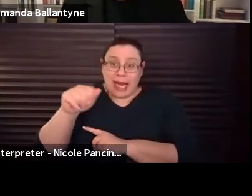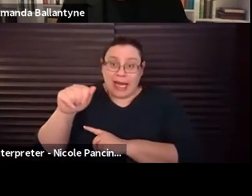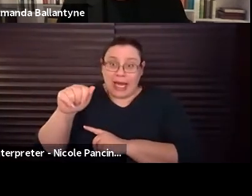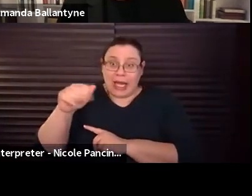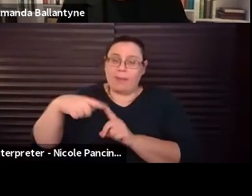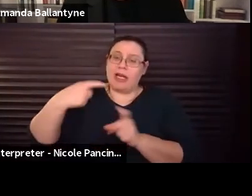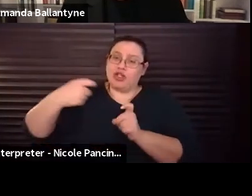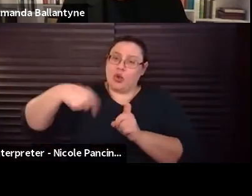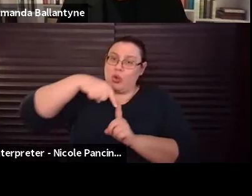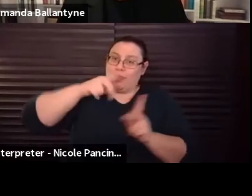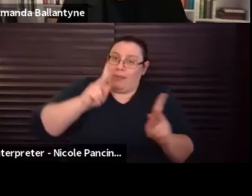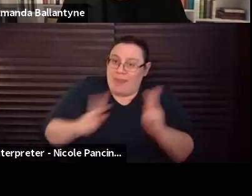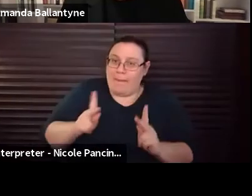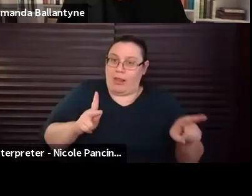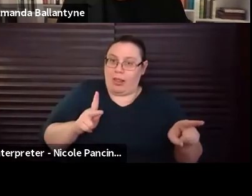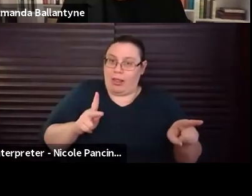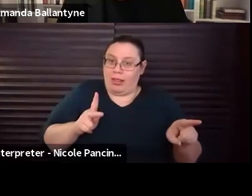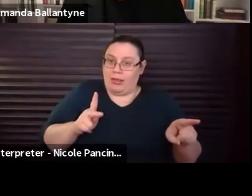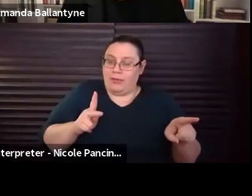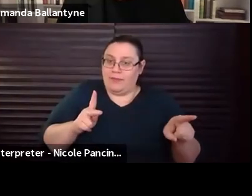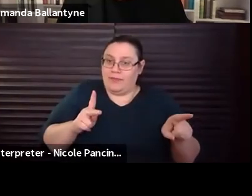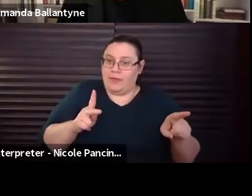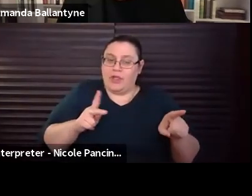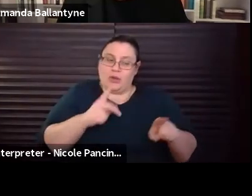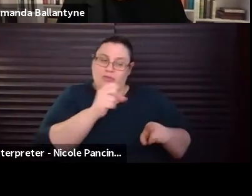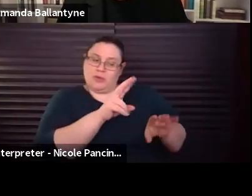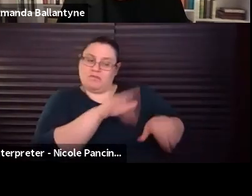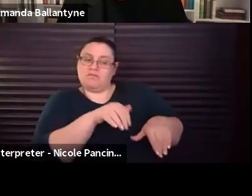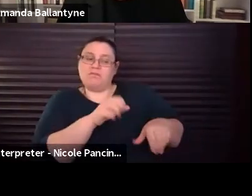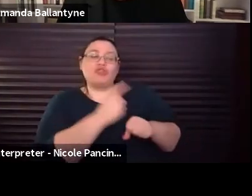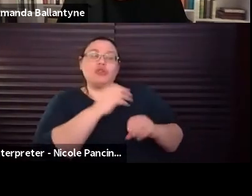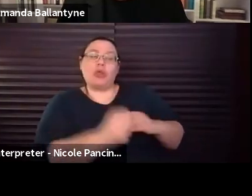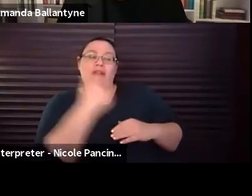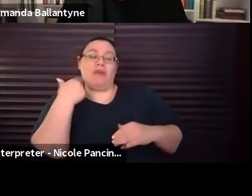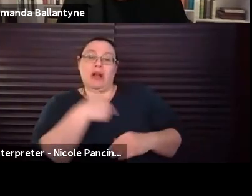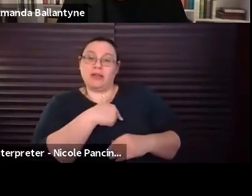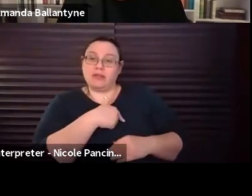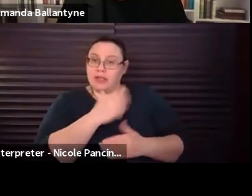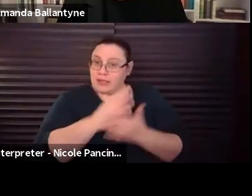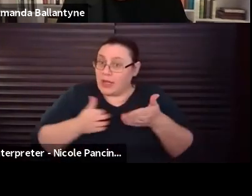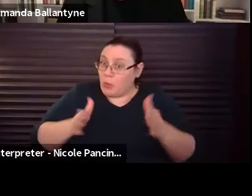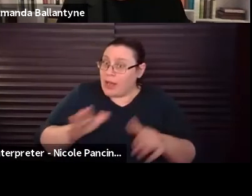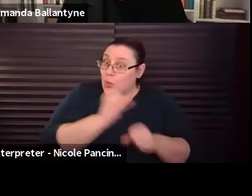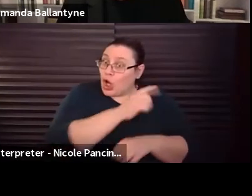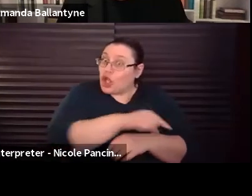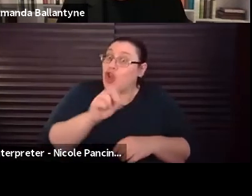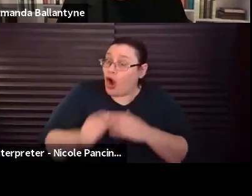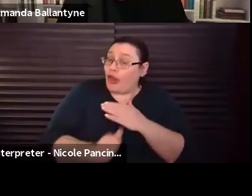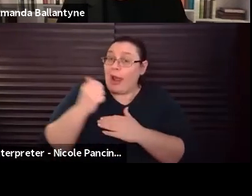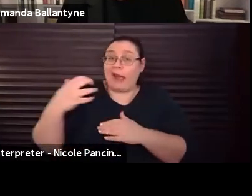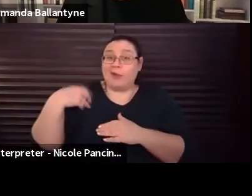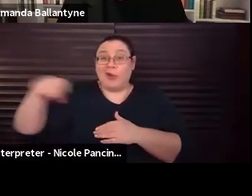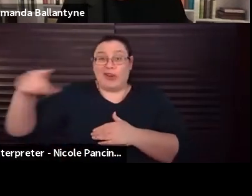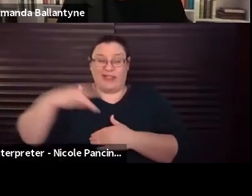them as a people to make sure that they're not a threat. And in some ways, workers are a threat. Employers see workers as a threat. Organizing